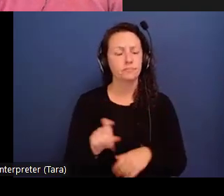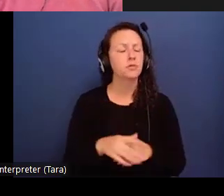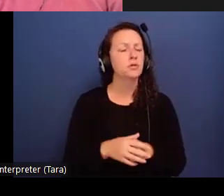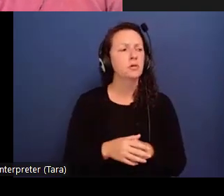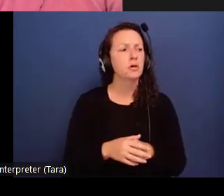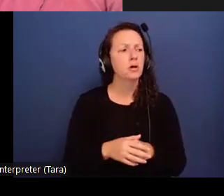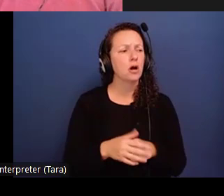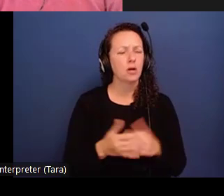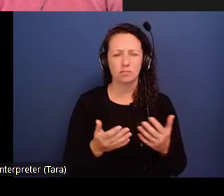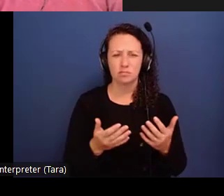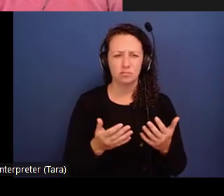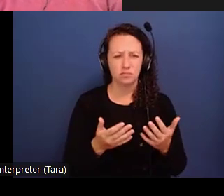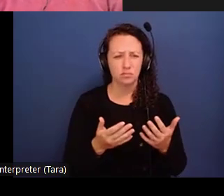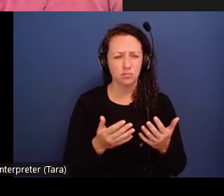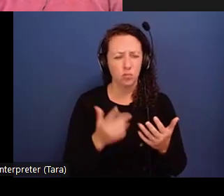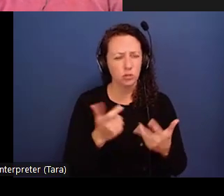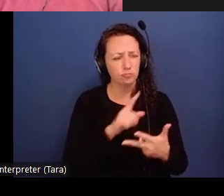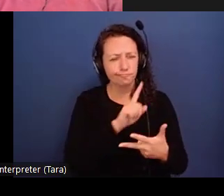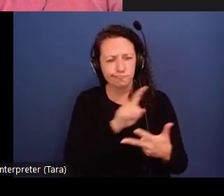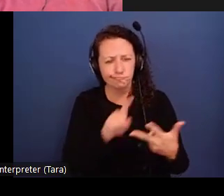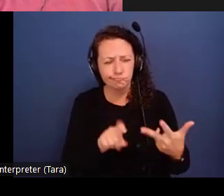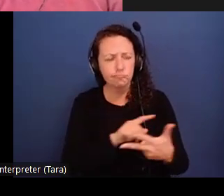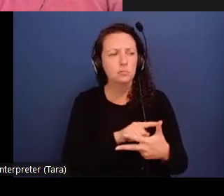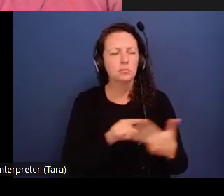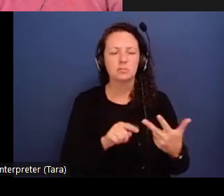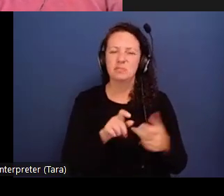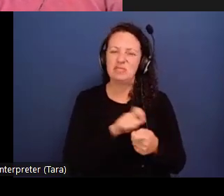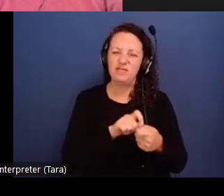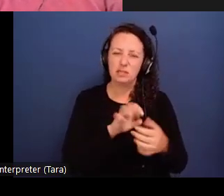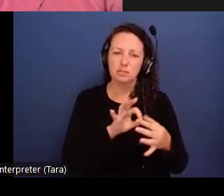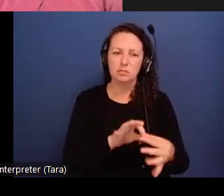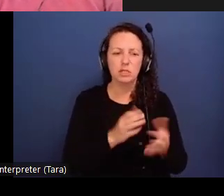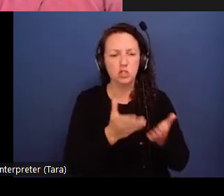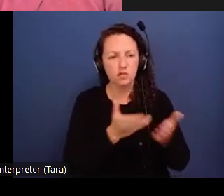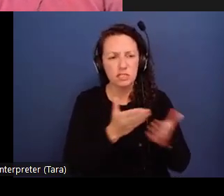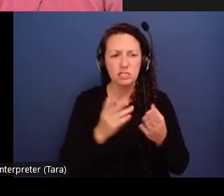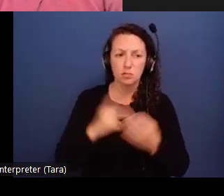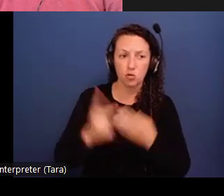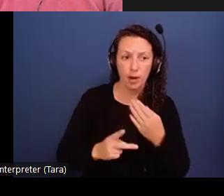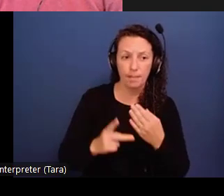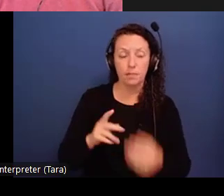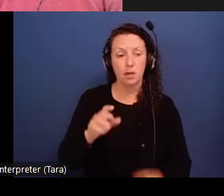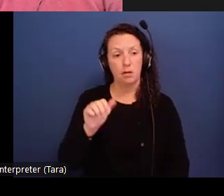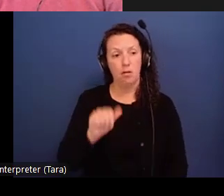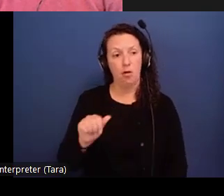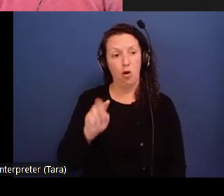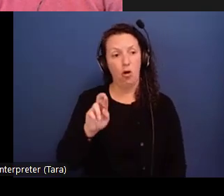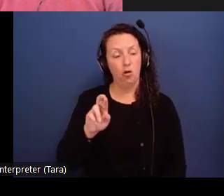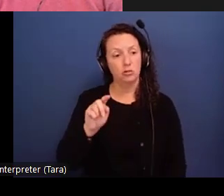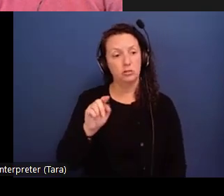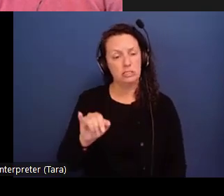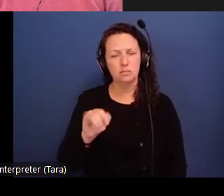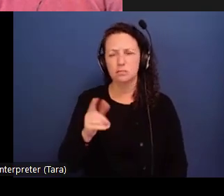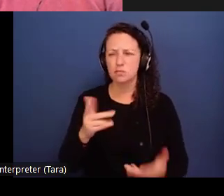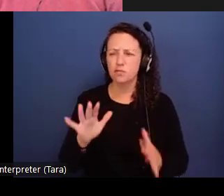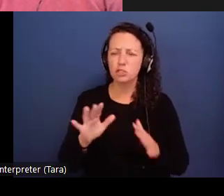more specifically about services and programs. And Aarti, since you started to sort of go down that road a little